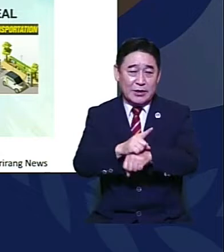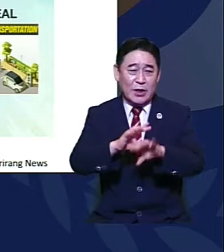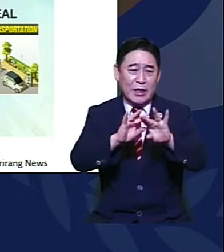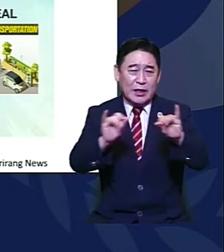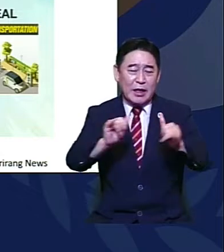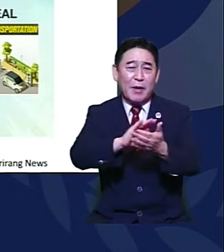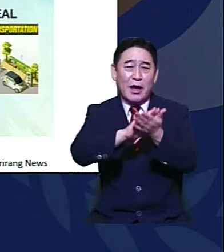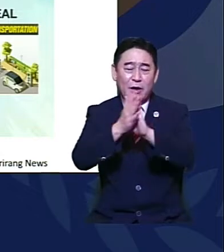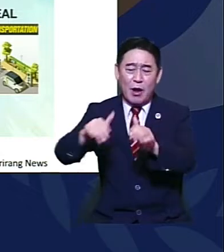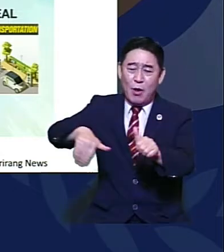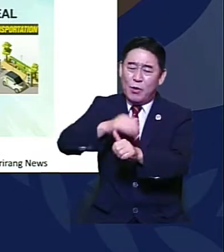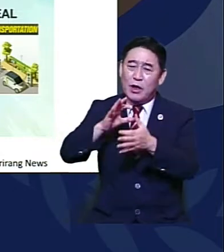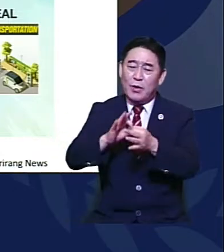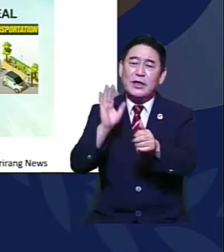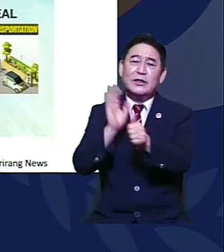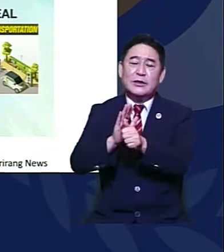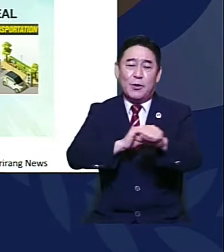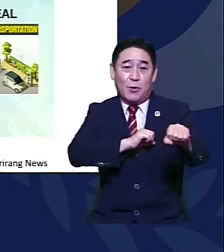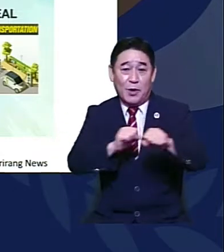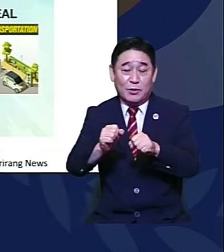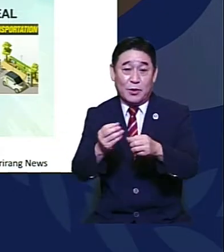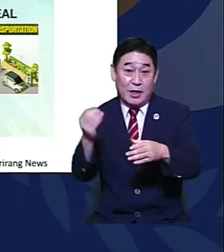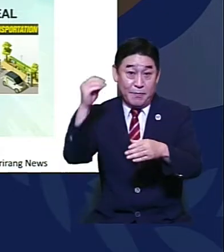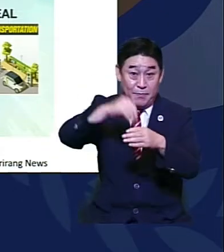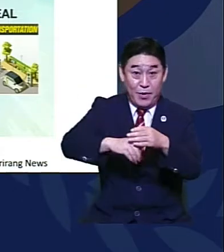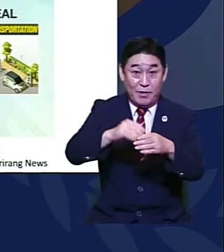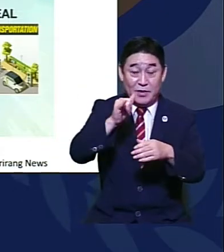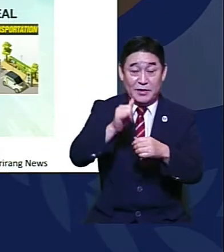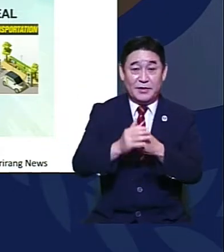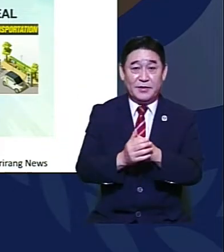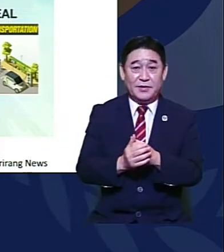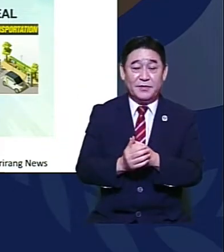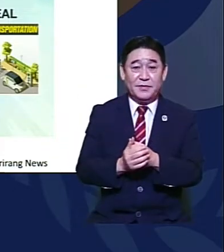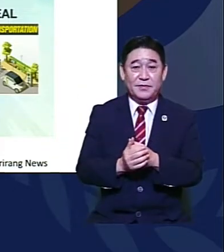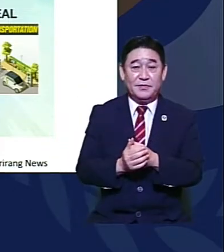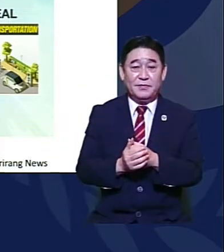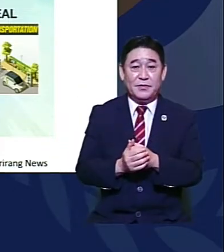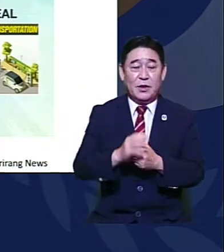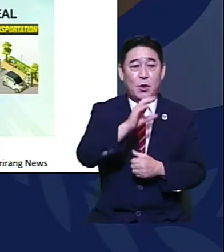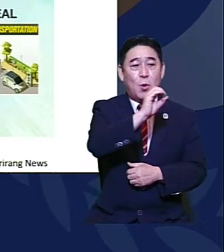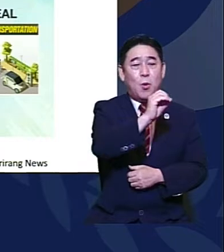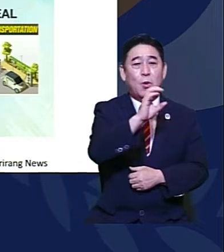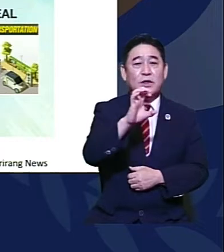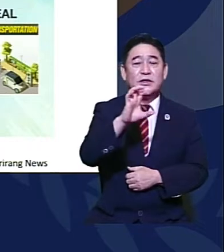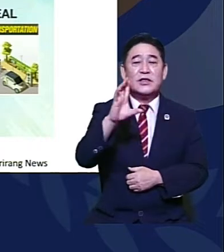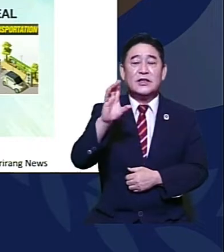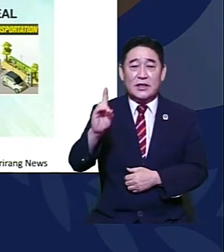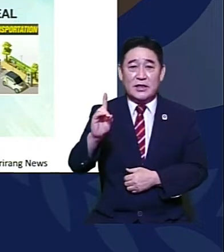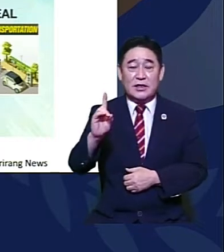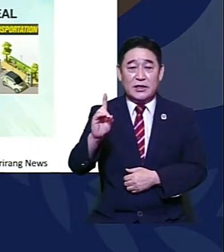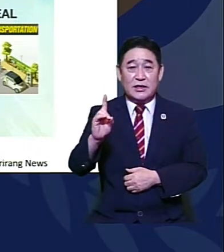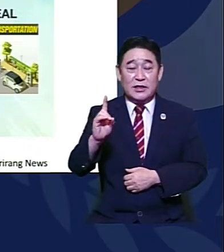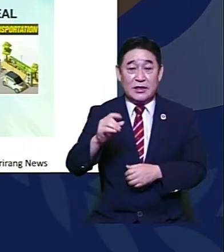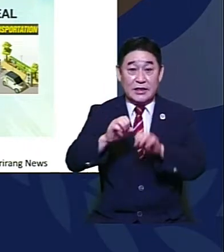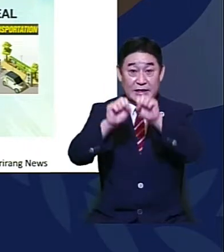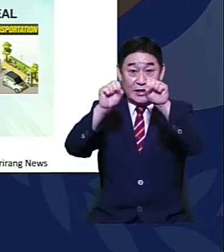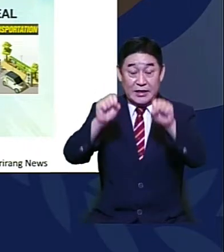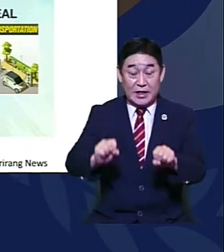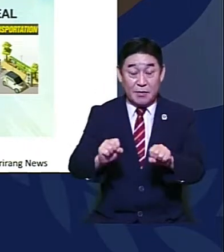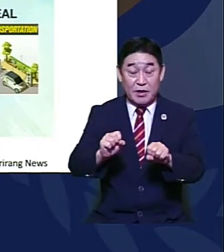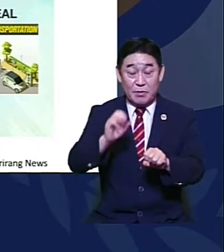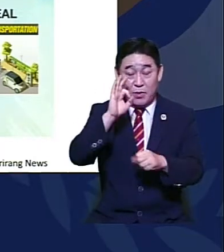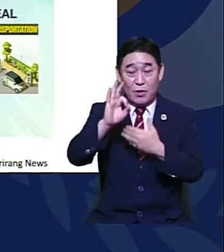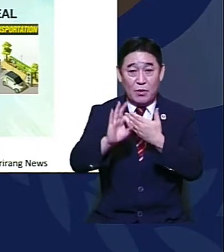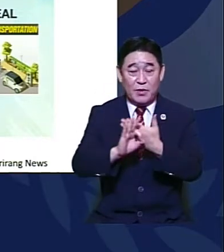environment-related supporting ODA activities. In terms of OECD marker system, Rio